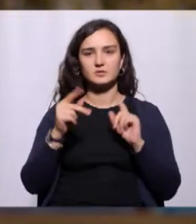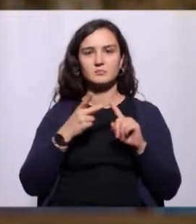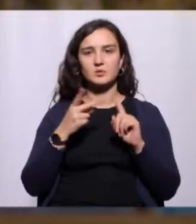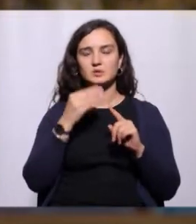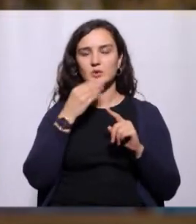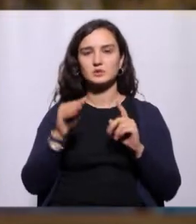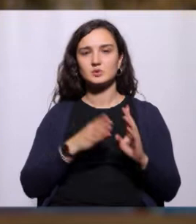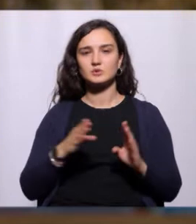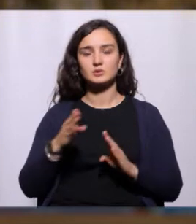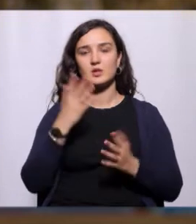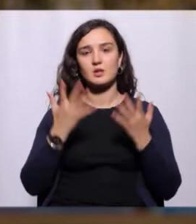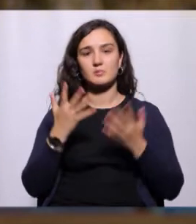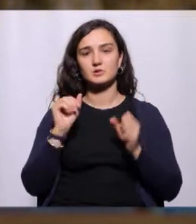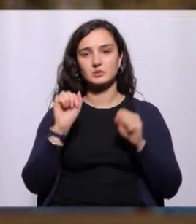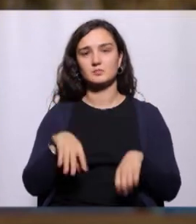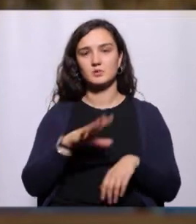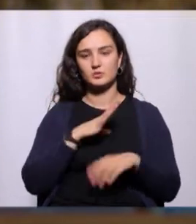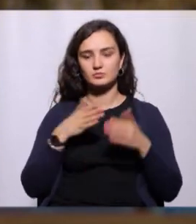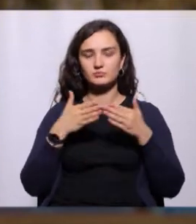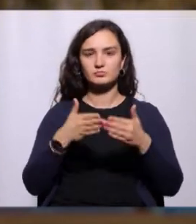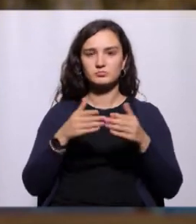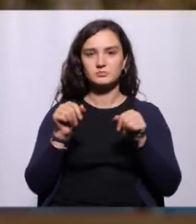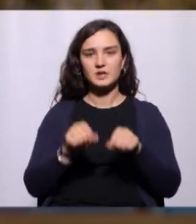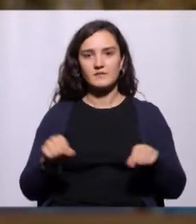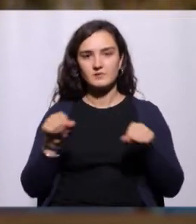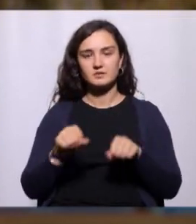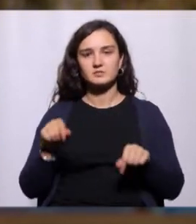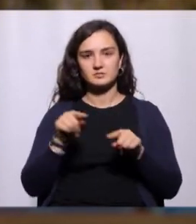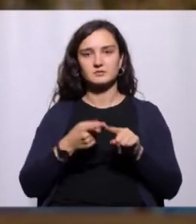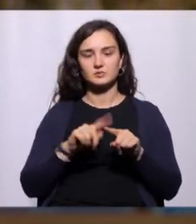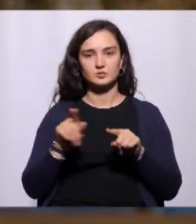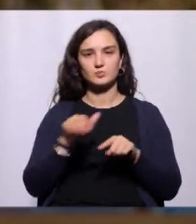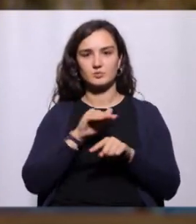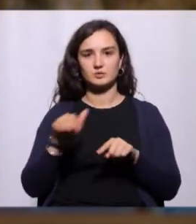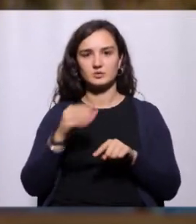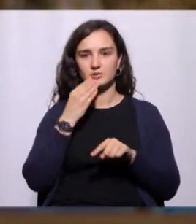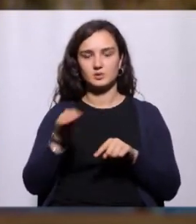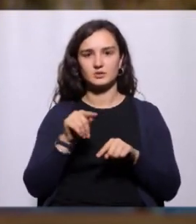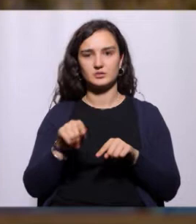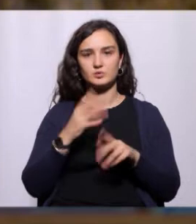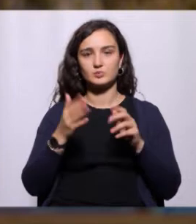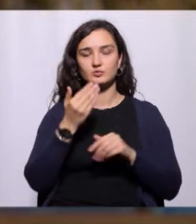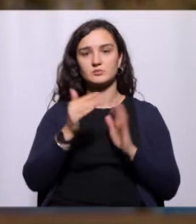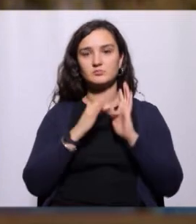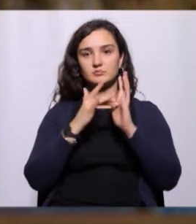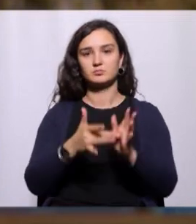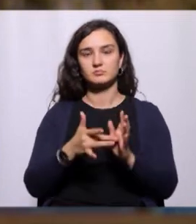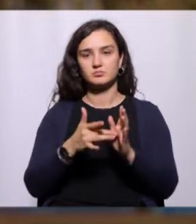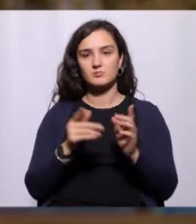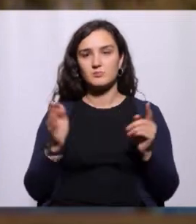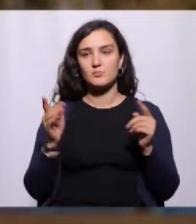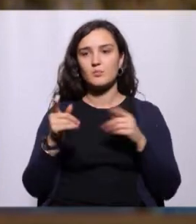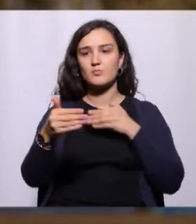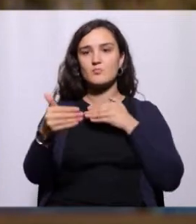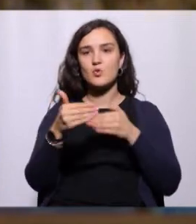best way might be by ship or boat, but plane is definitely the best. If you are traveling a short